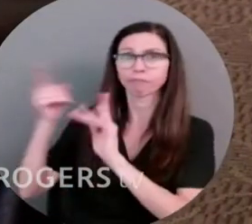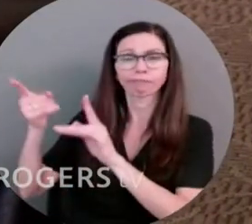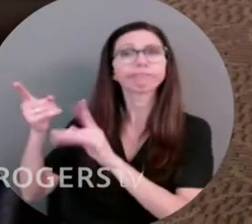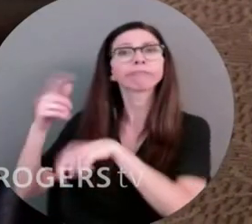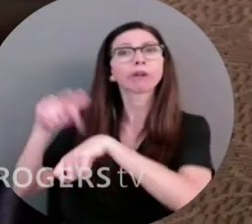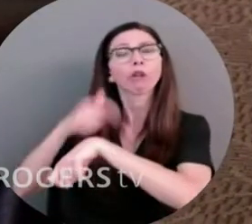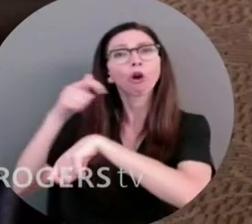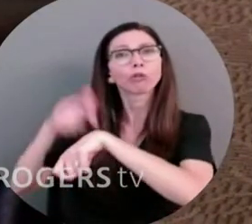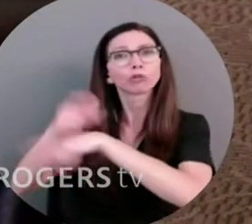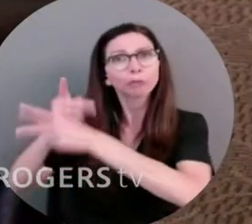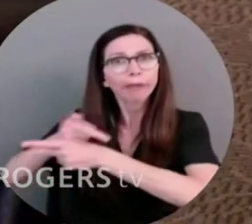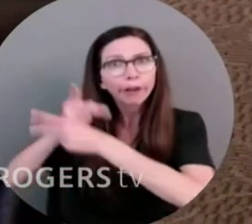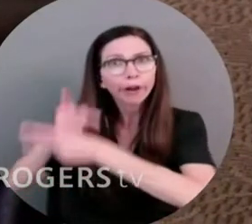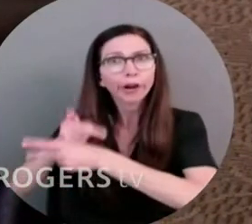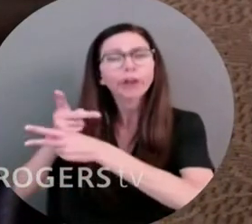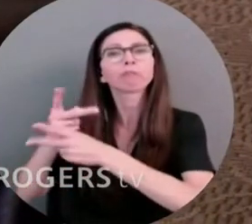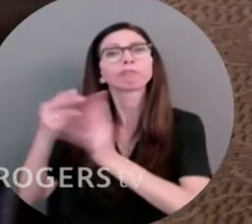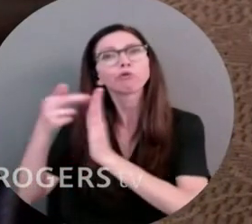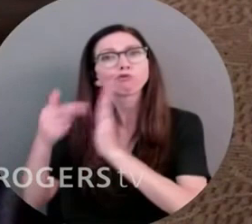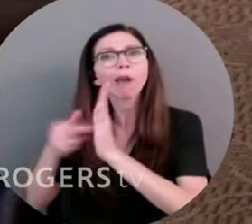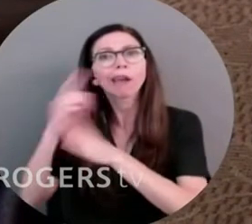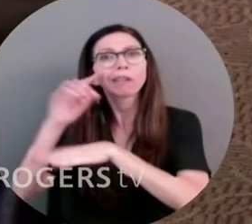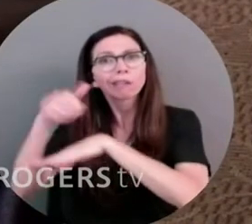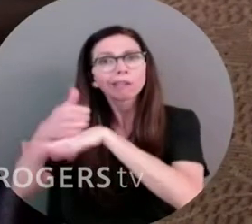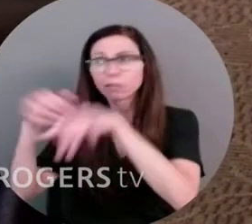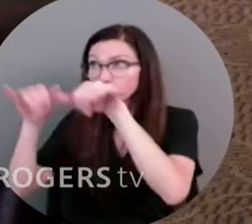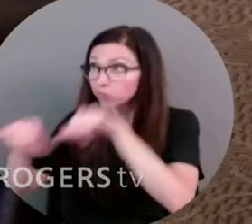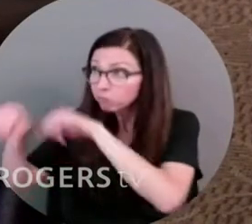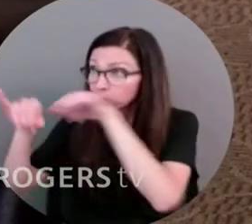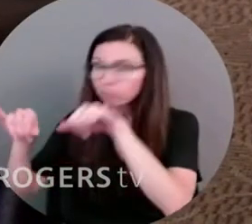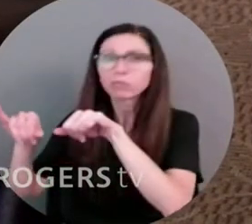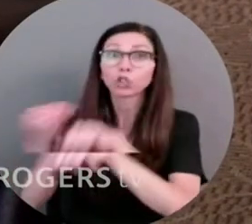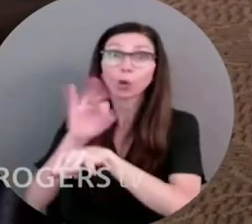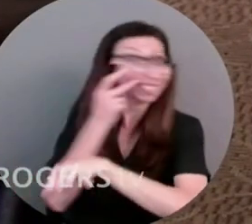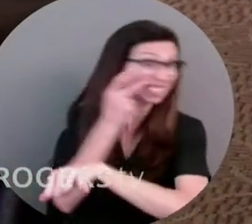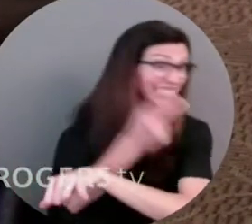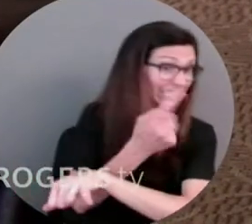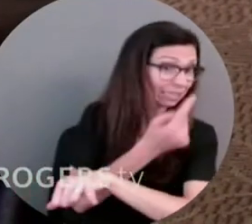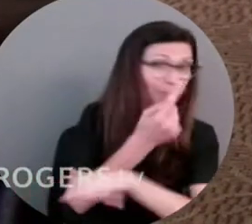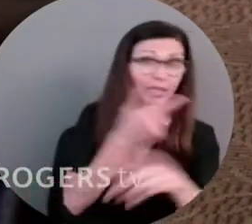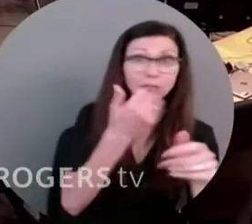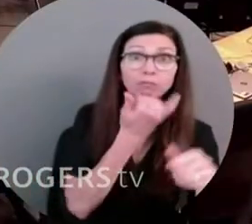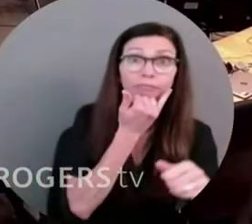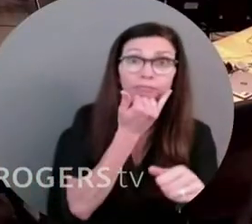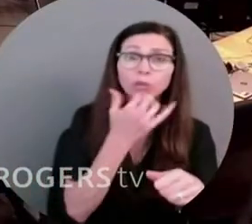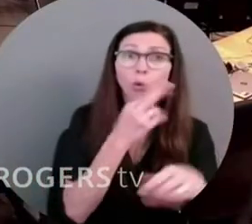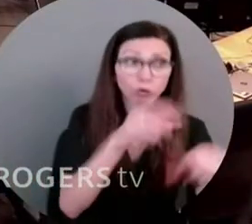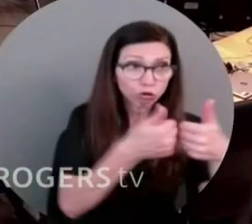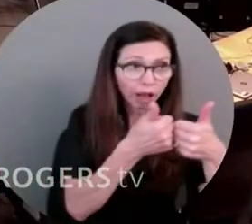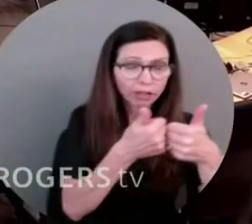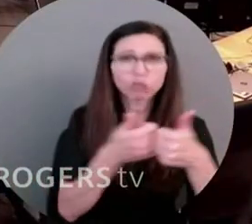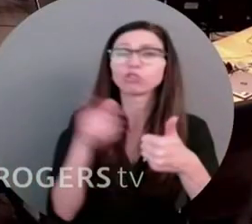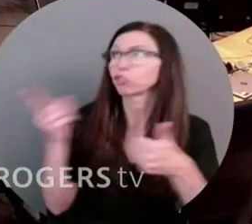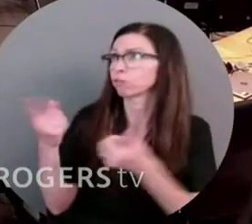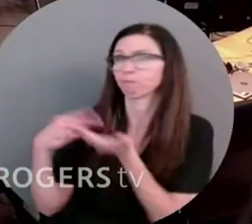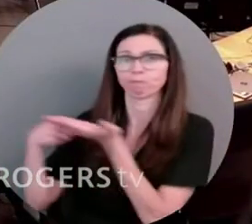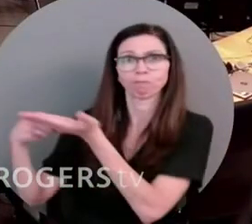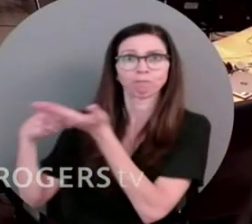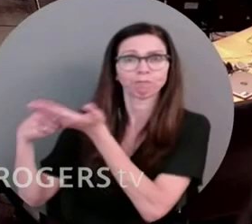for practices in long-term care homes if there is a challenge. Thank you. Okay,